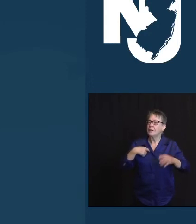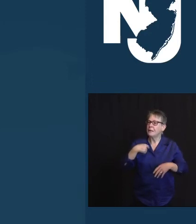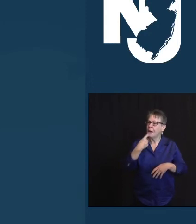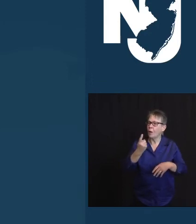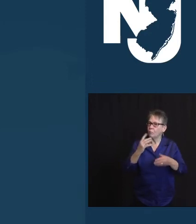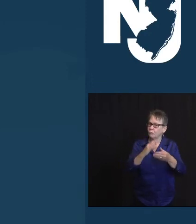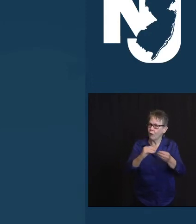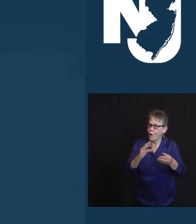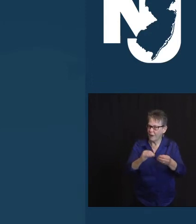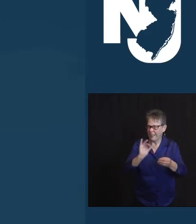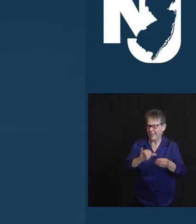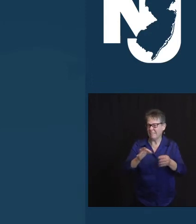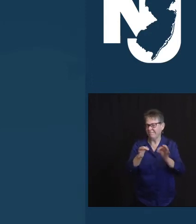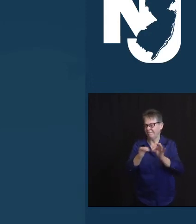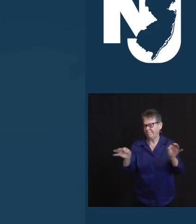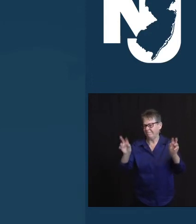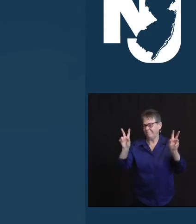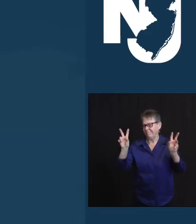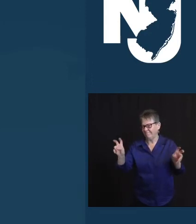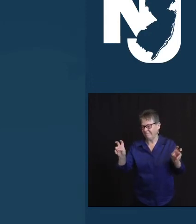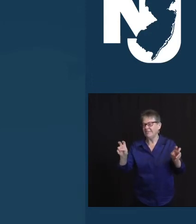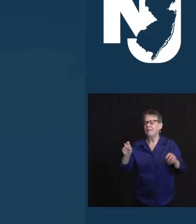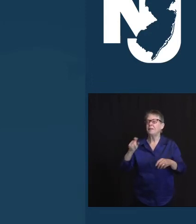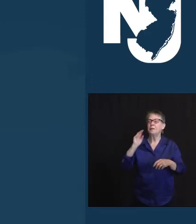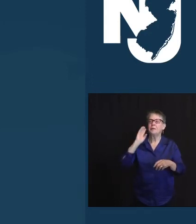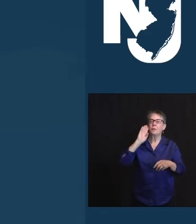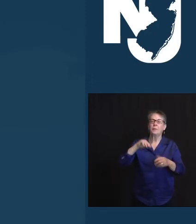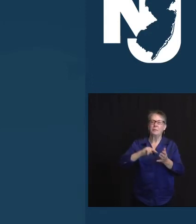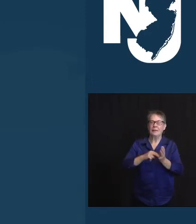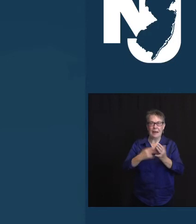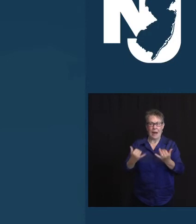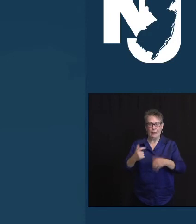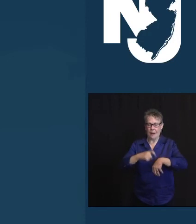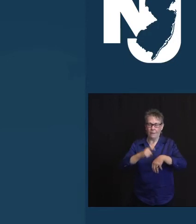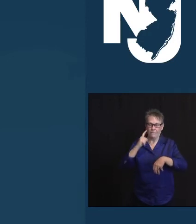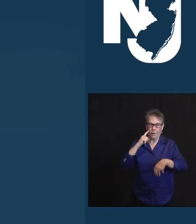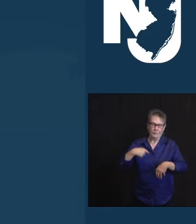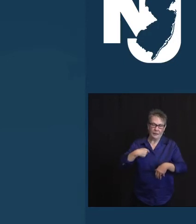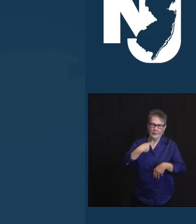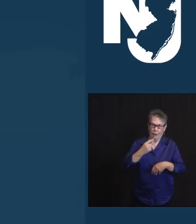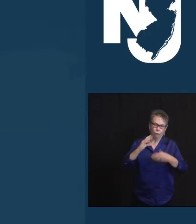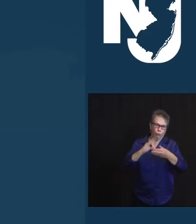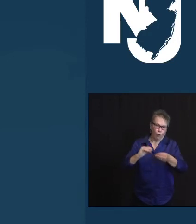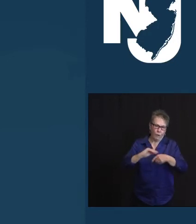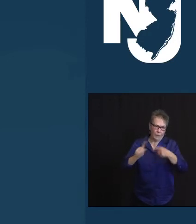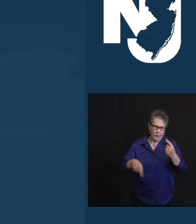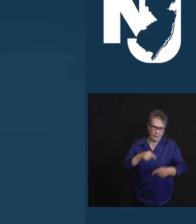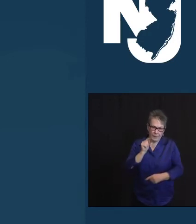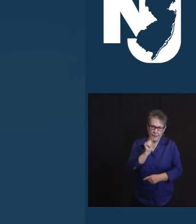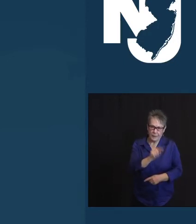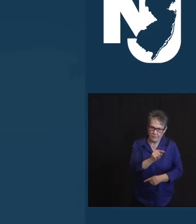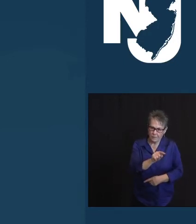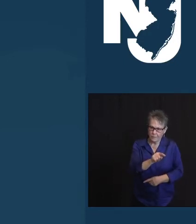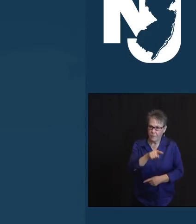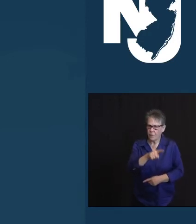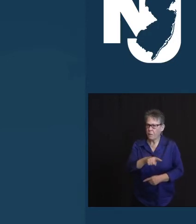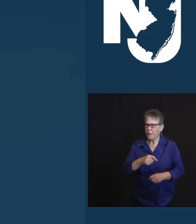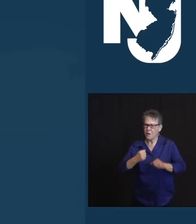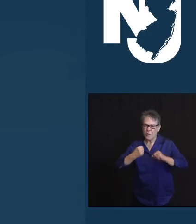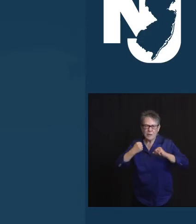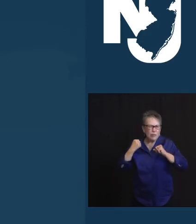about Jerry Tamboro. And expectedly, they are all of a kind friend and fierce community advocate who gave his